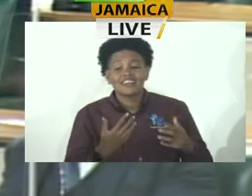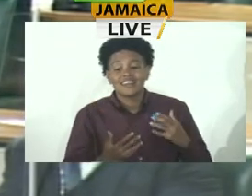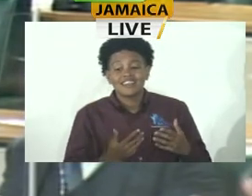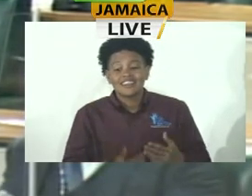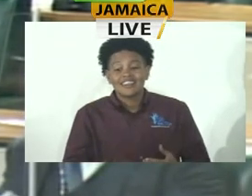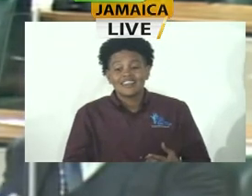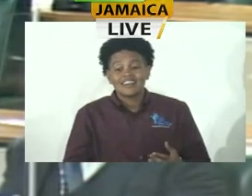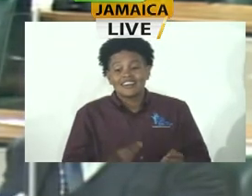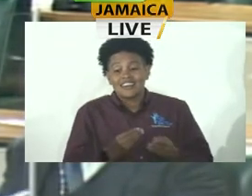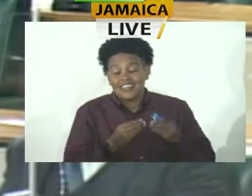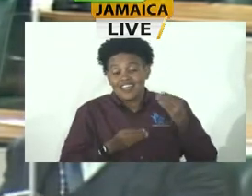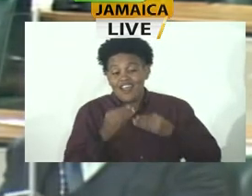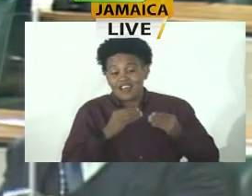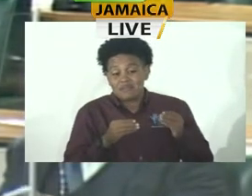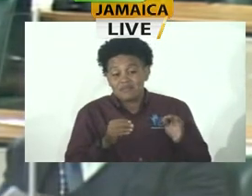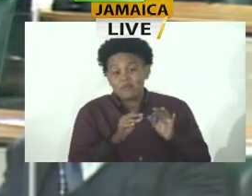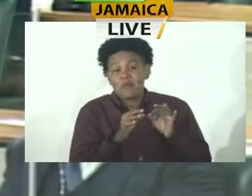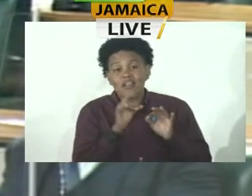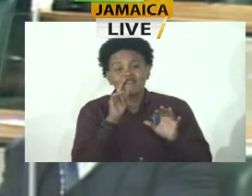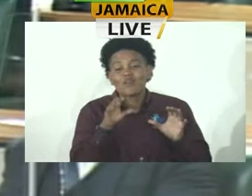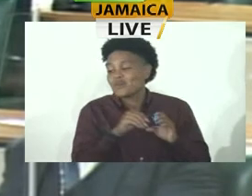economy at play